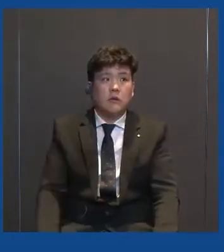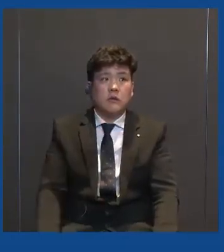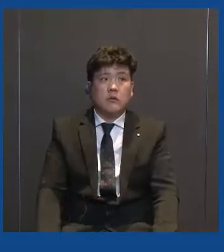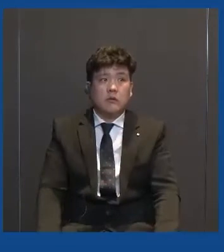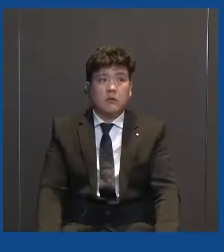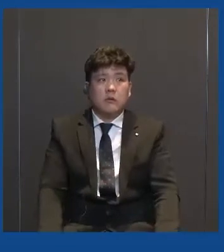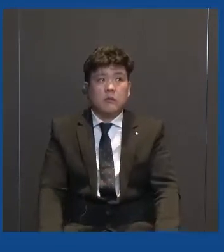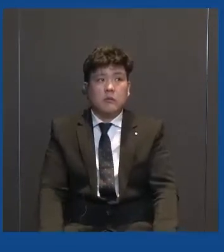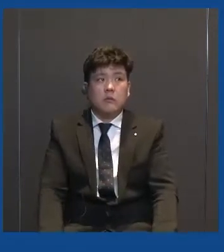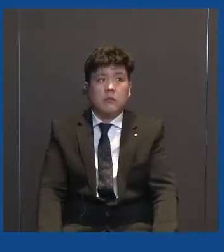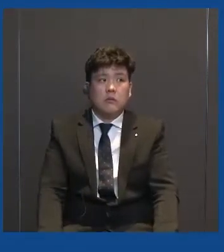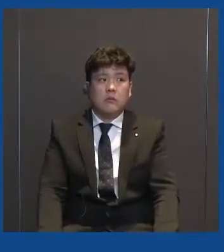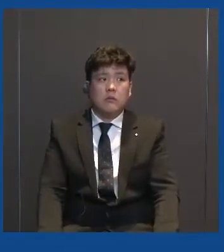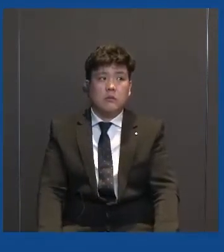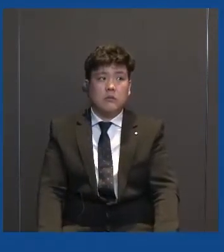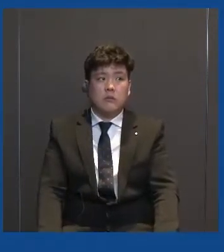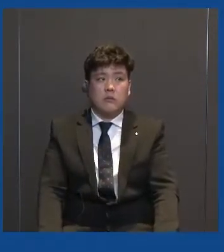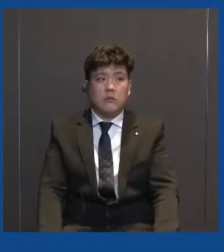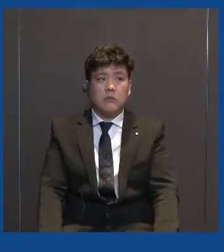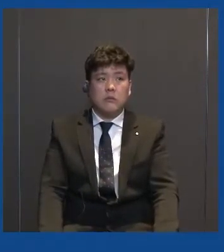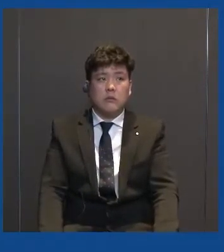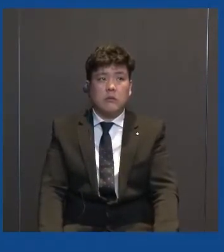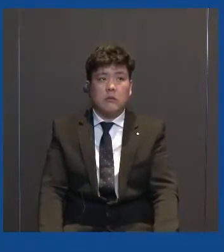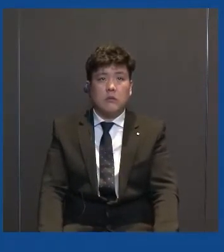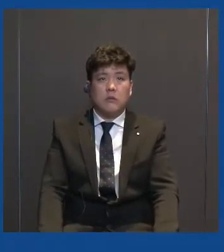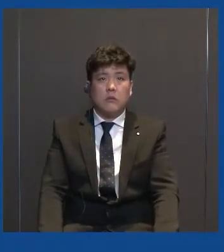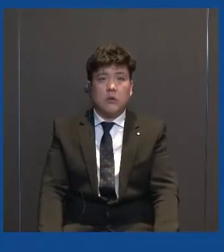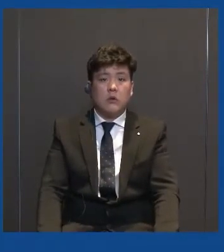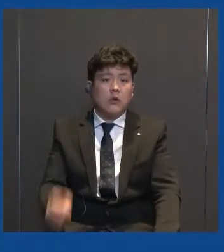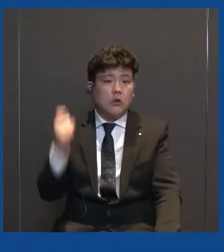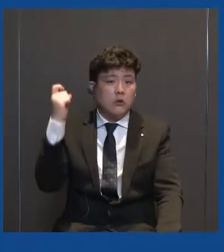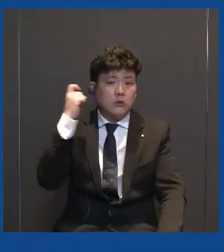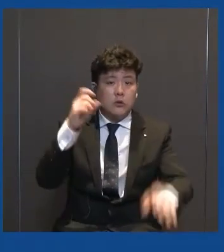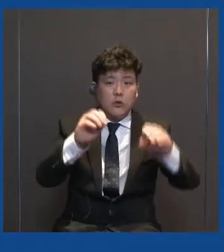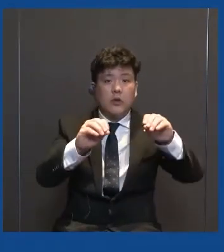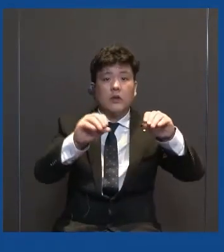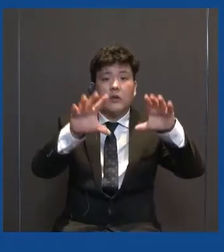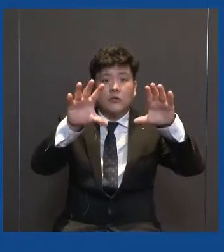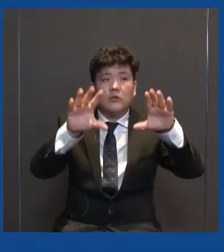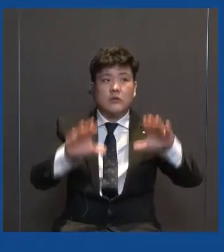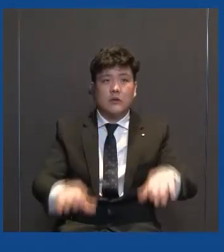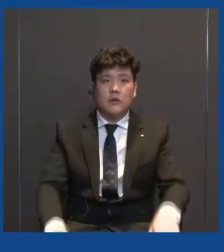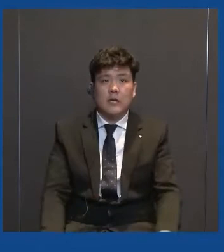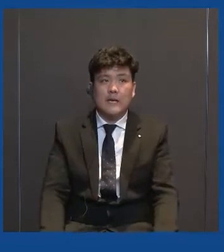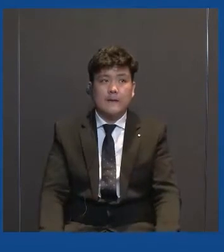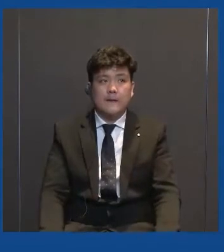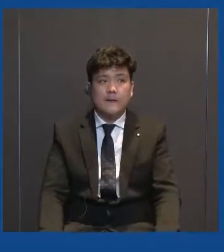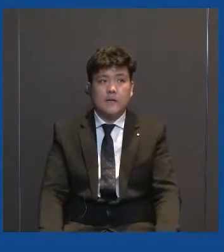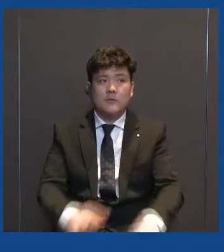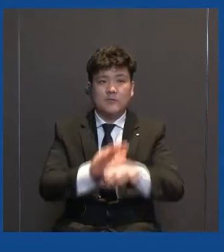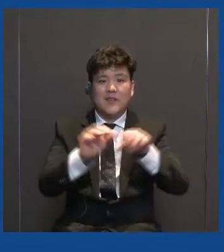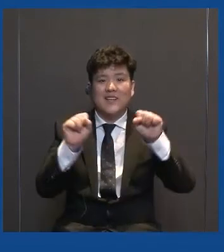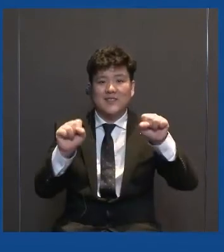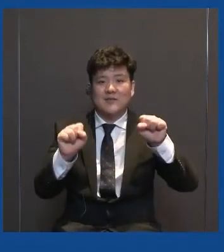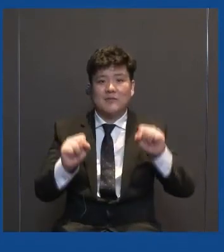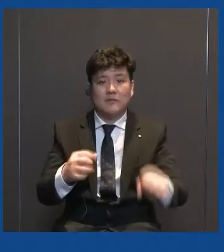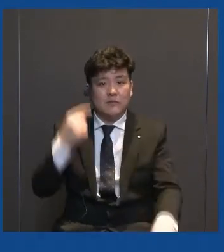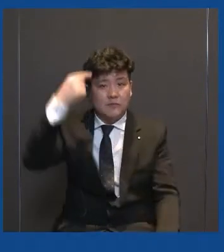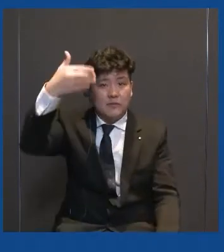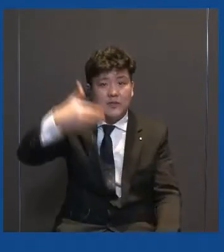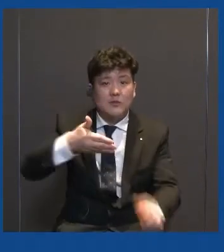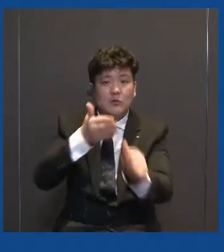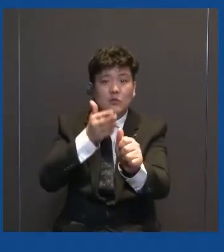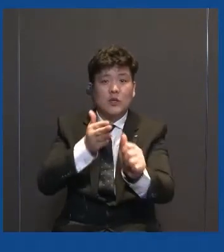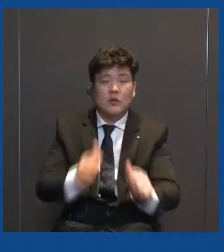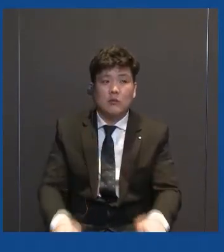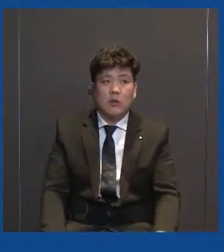Ms. Kang Yeosil, are you there? Yes, if you could turn on your audio and video. Yes, hello, hello. Yes, please